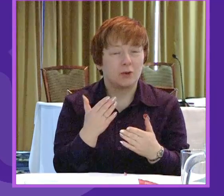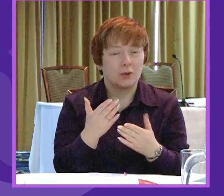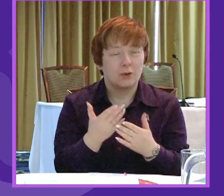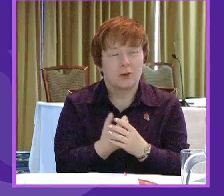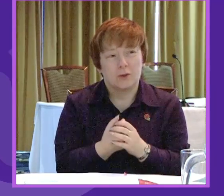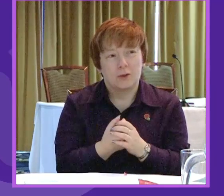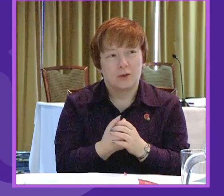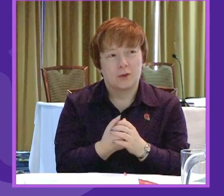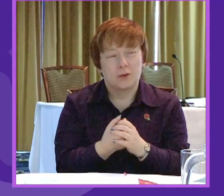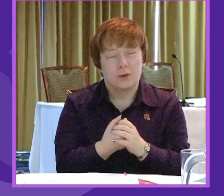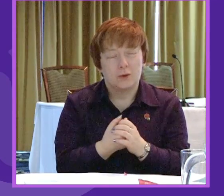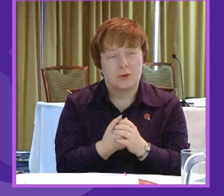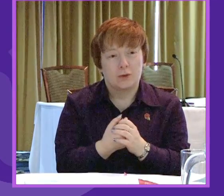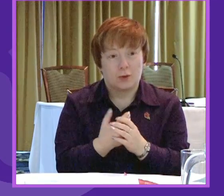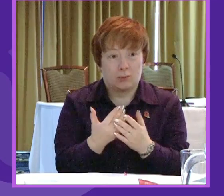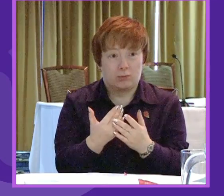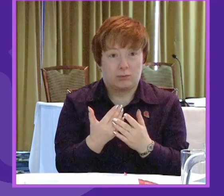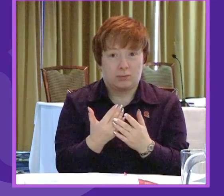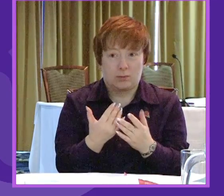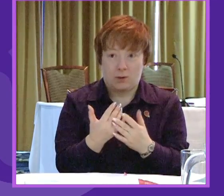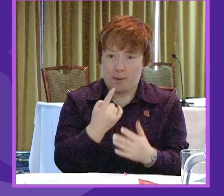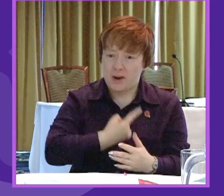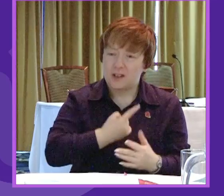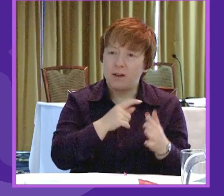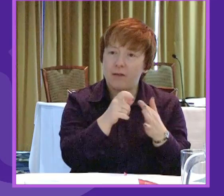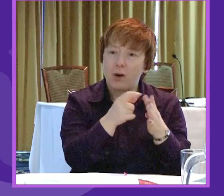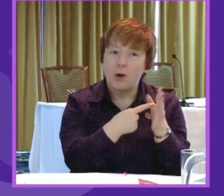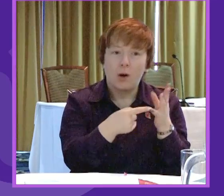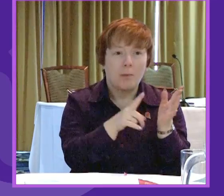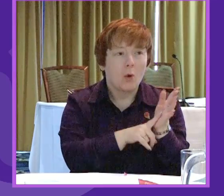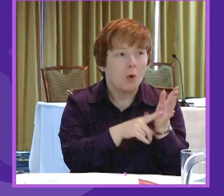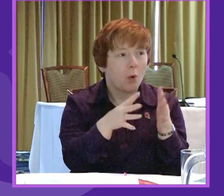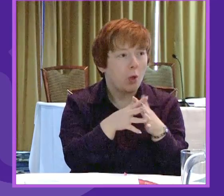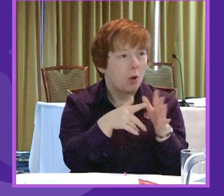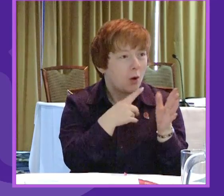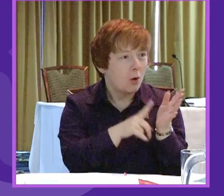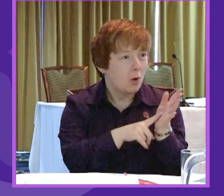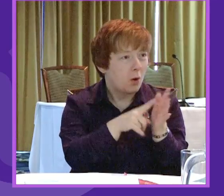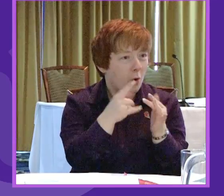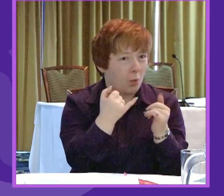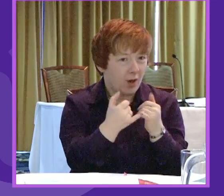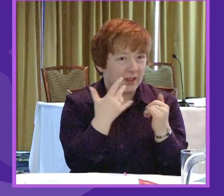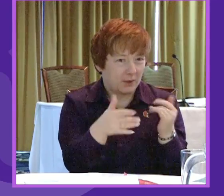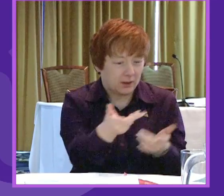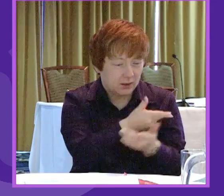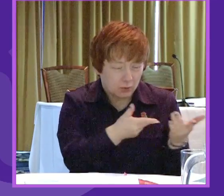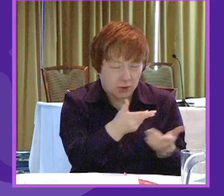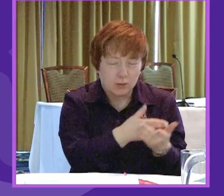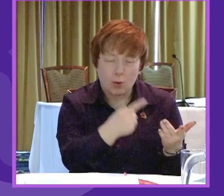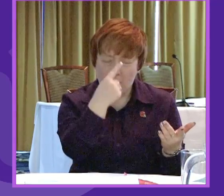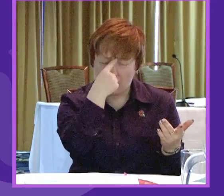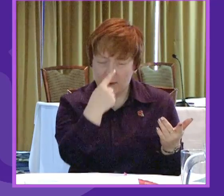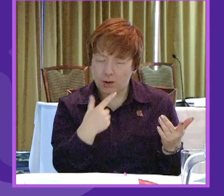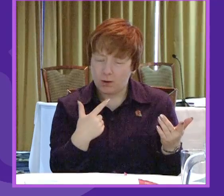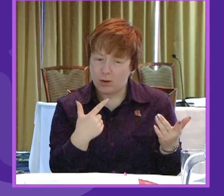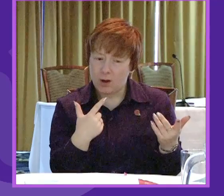to make throughout, which is about how do we, myself and Paul Wallace were just talking about it, how can we